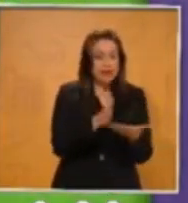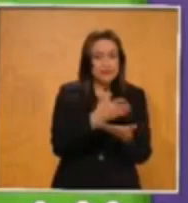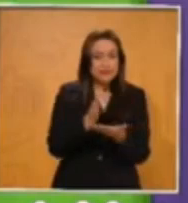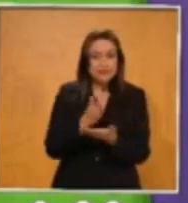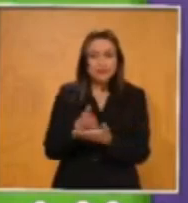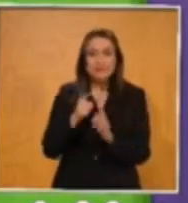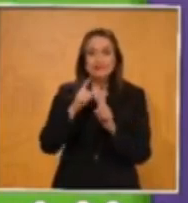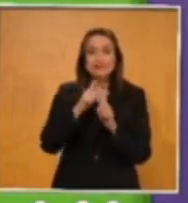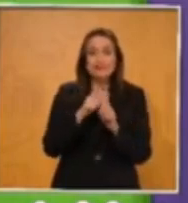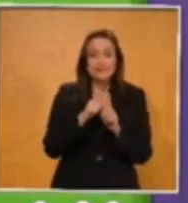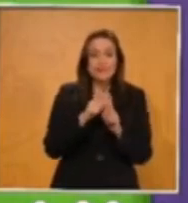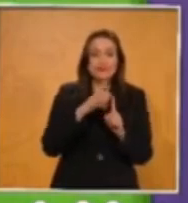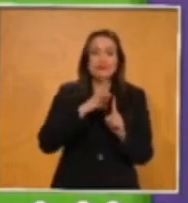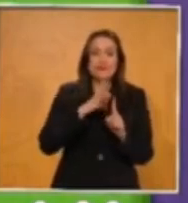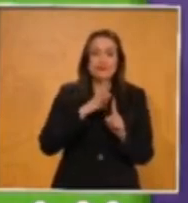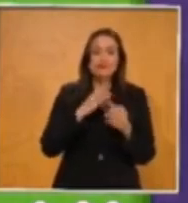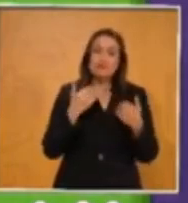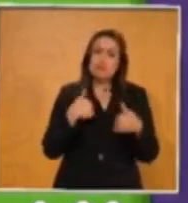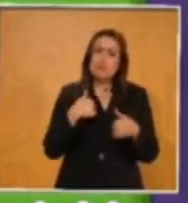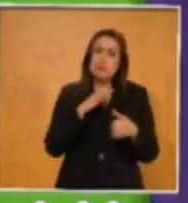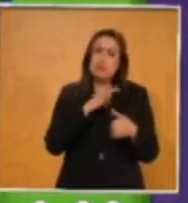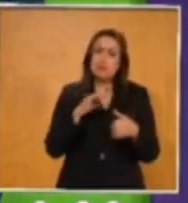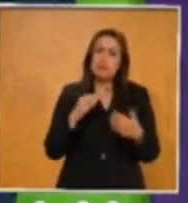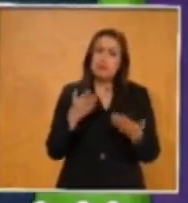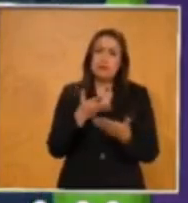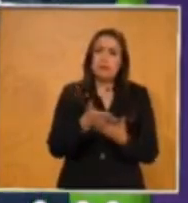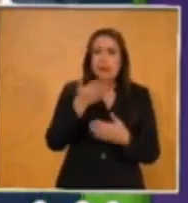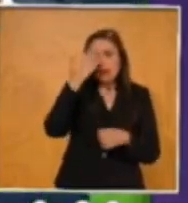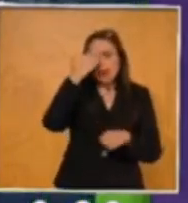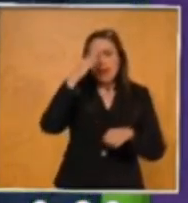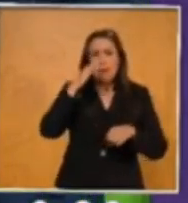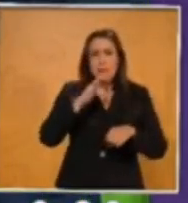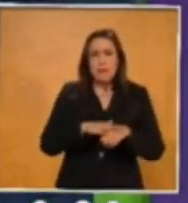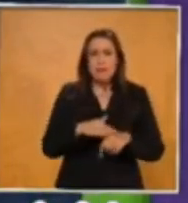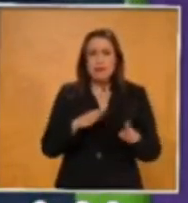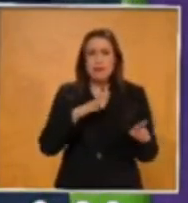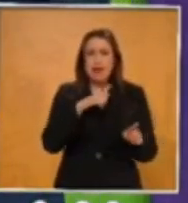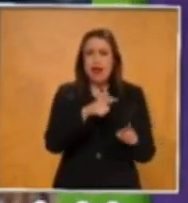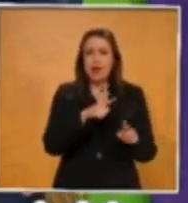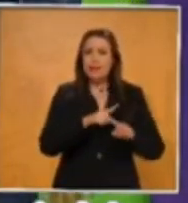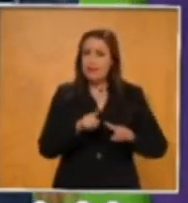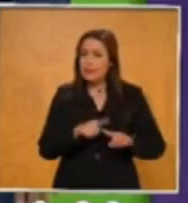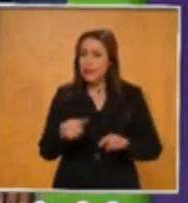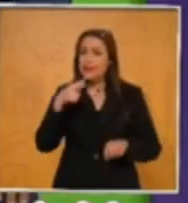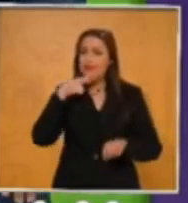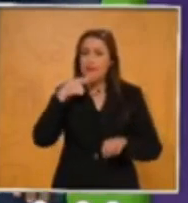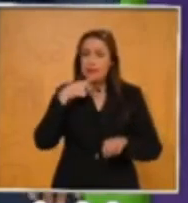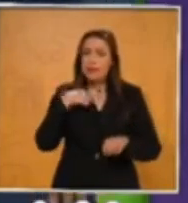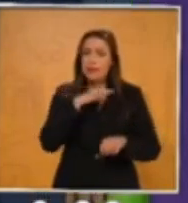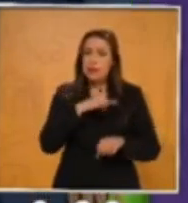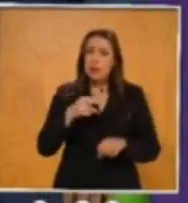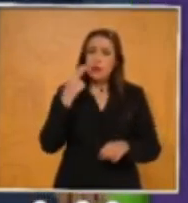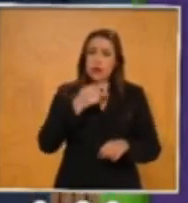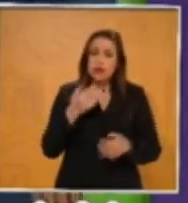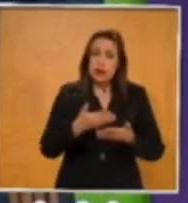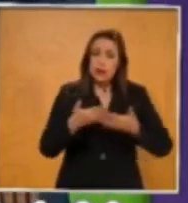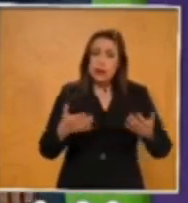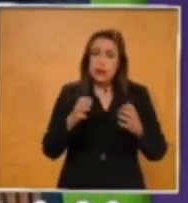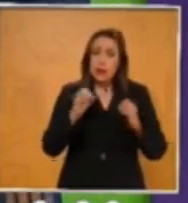go, and I have to memorize. We are talking about the irregular verbs, different in present to